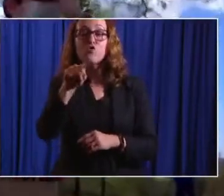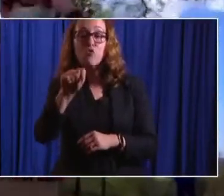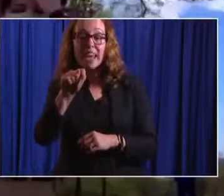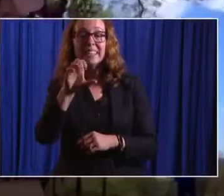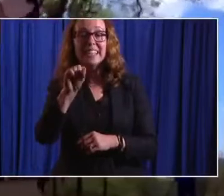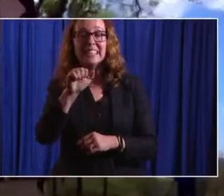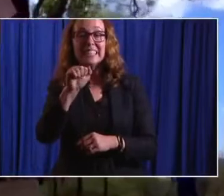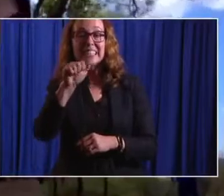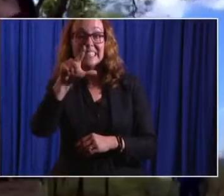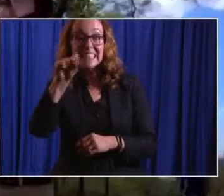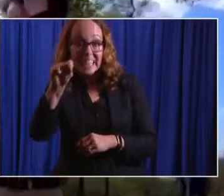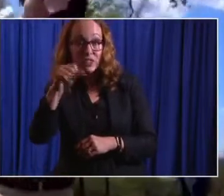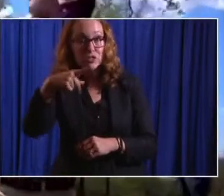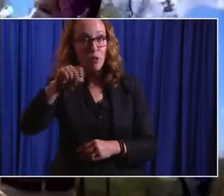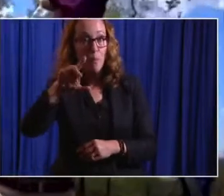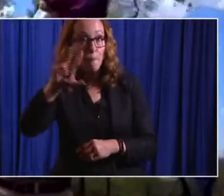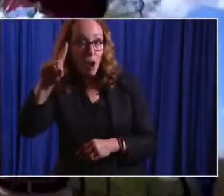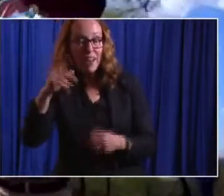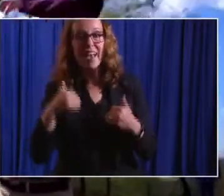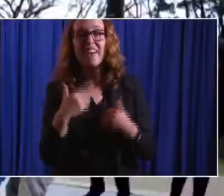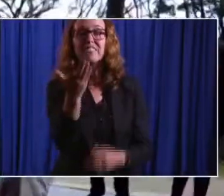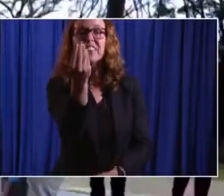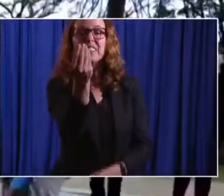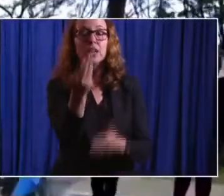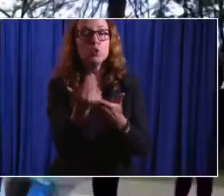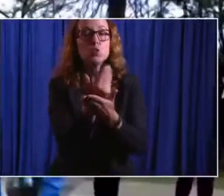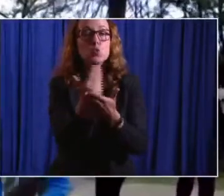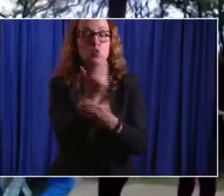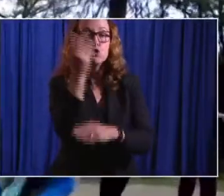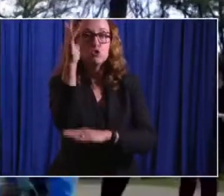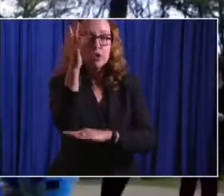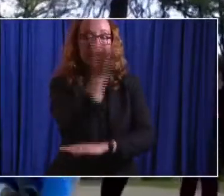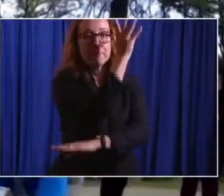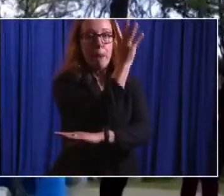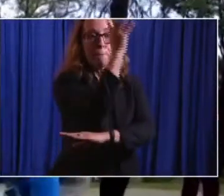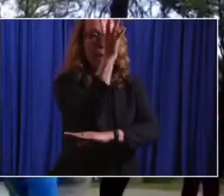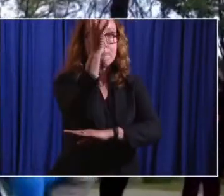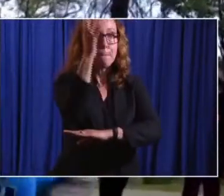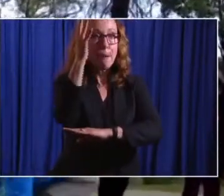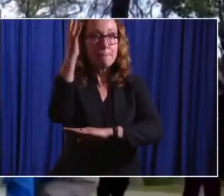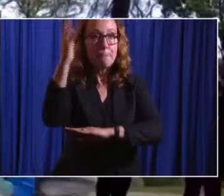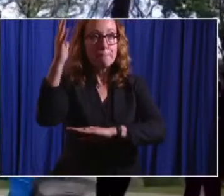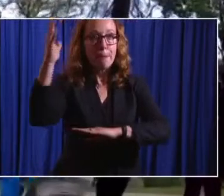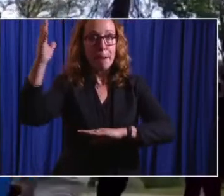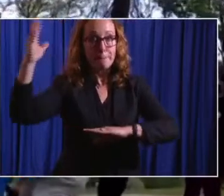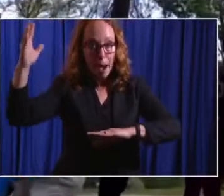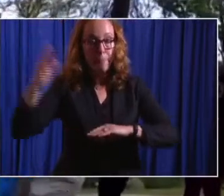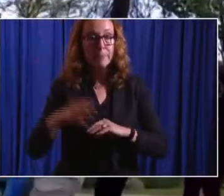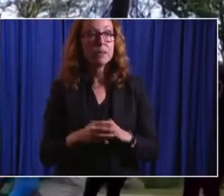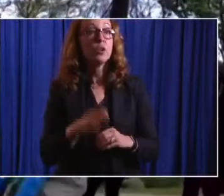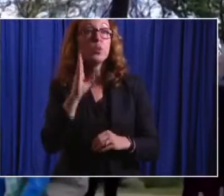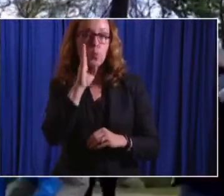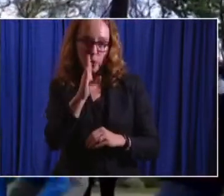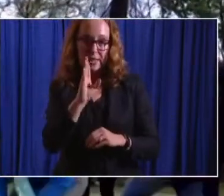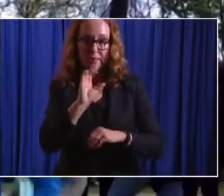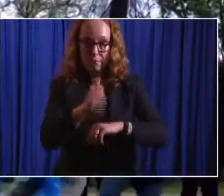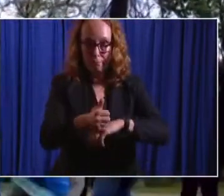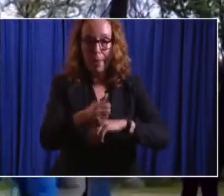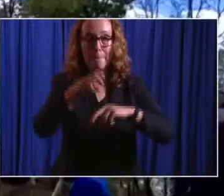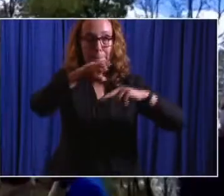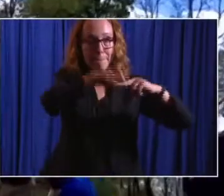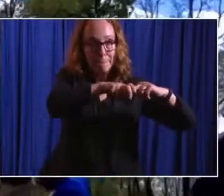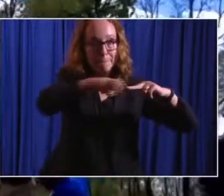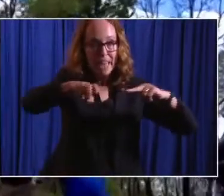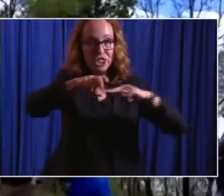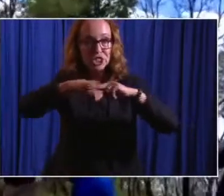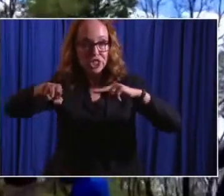includes a grove of 15 newly planted trees surrounding a paved trail. Benches will be added to allow visitors to comfortably reflect